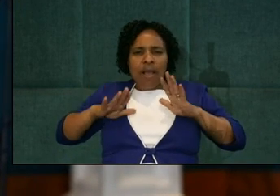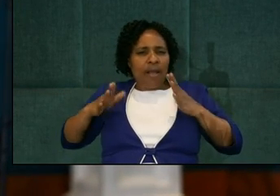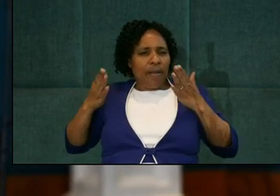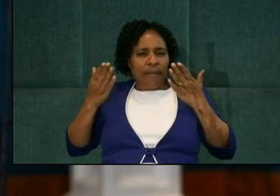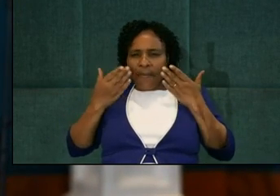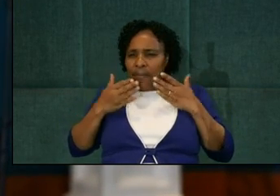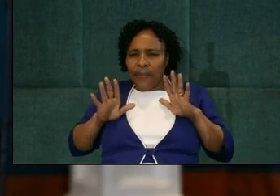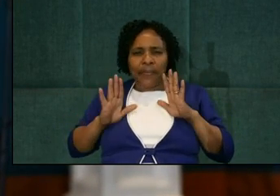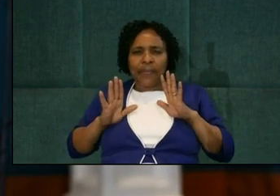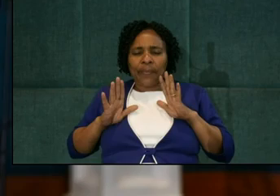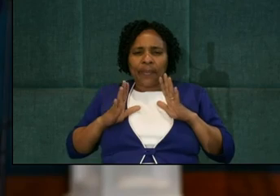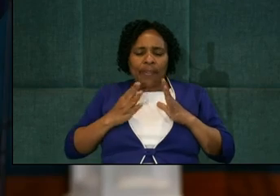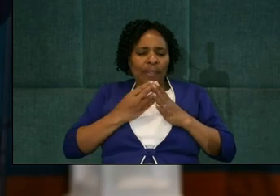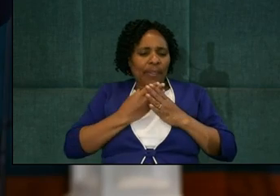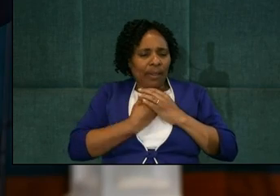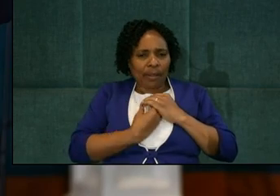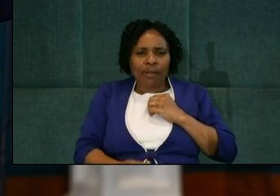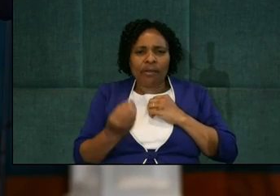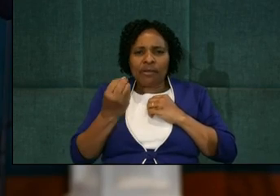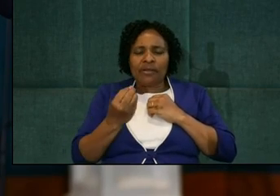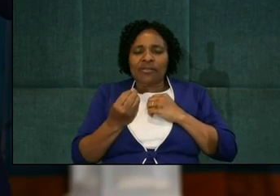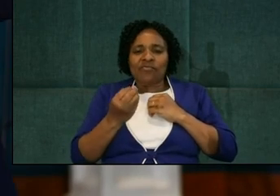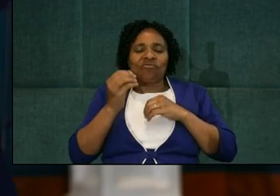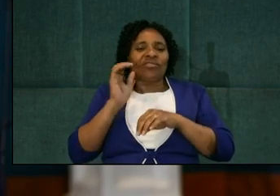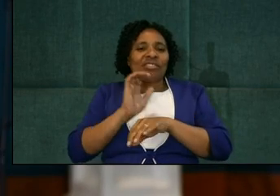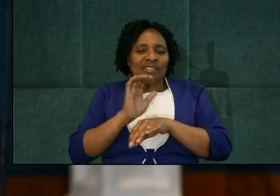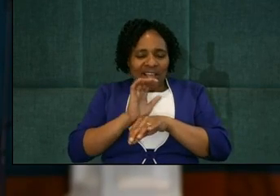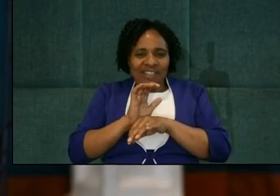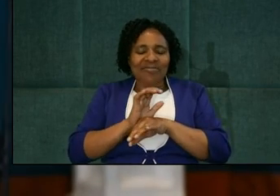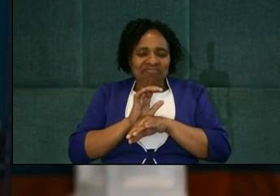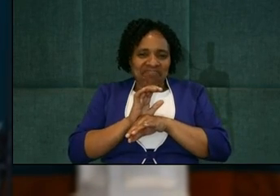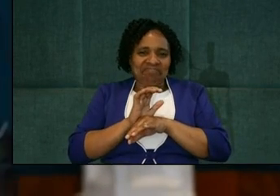there was trouble in the church.